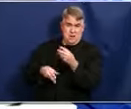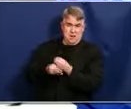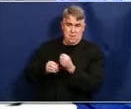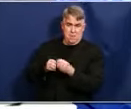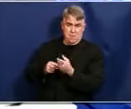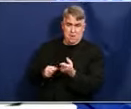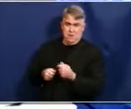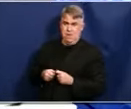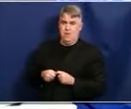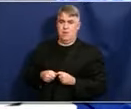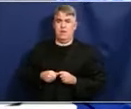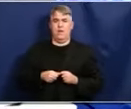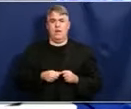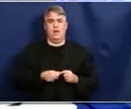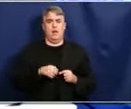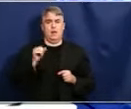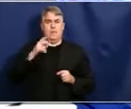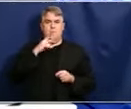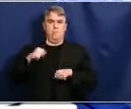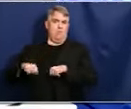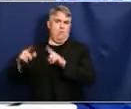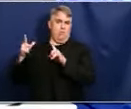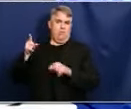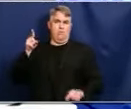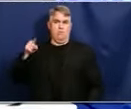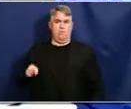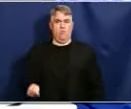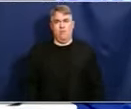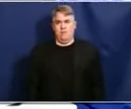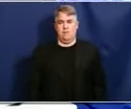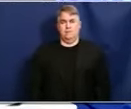up. We basically